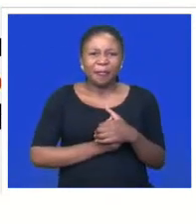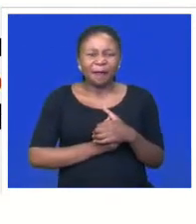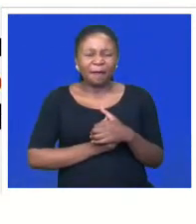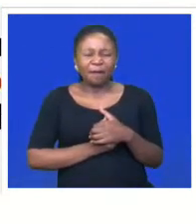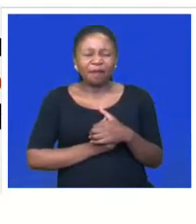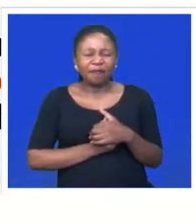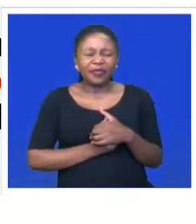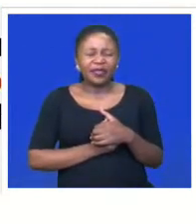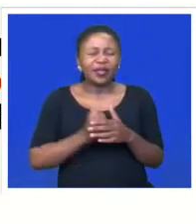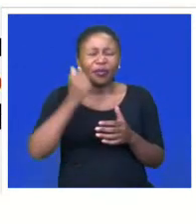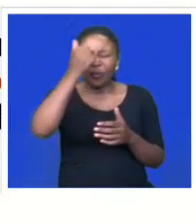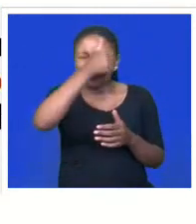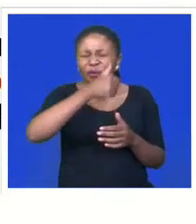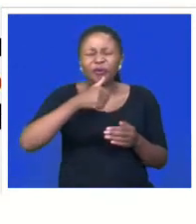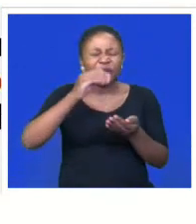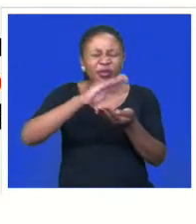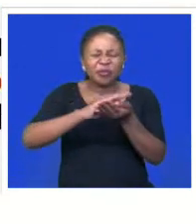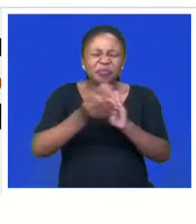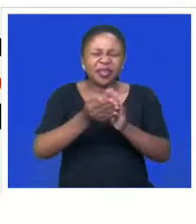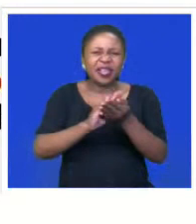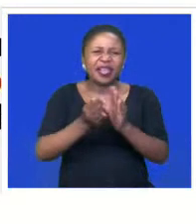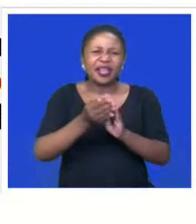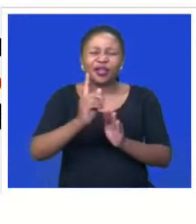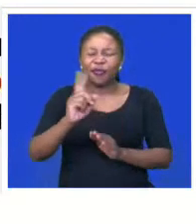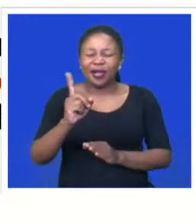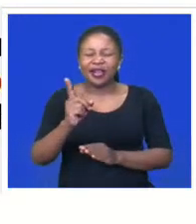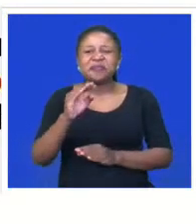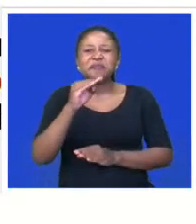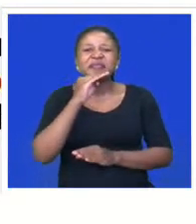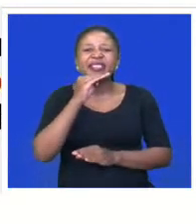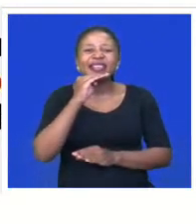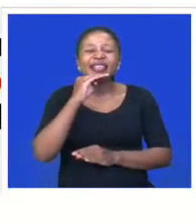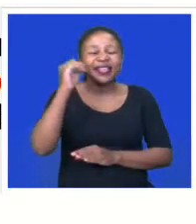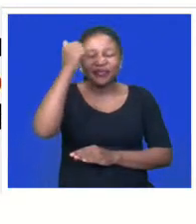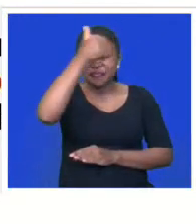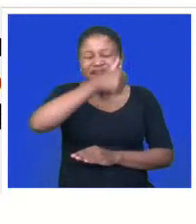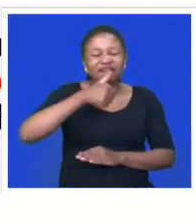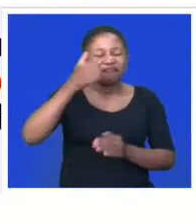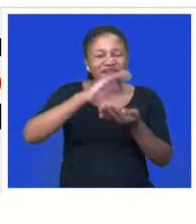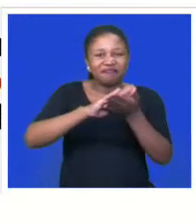did God create here? It's fish and birds.